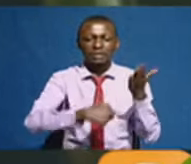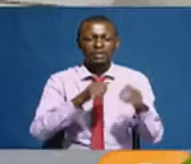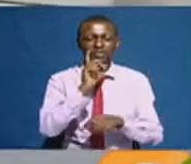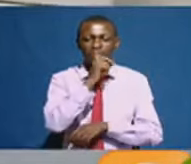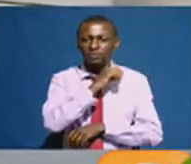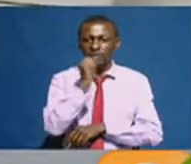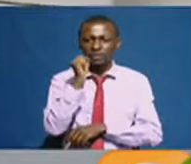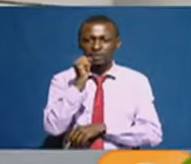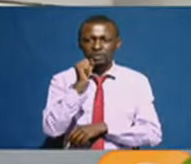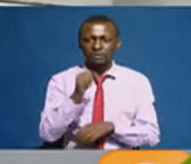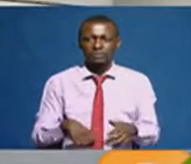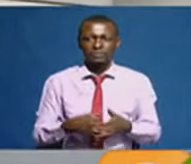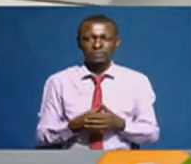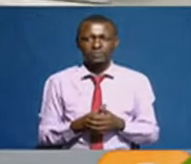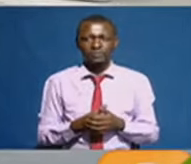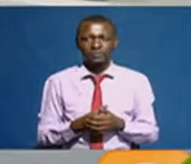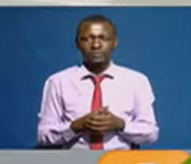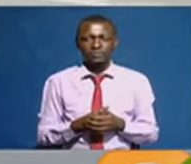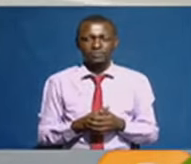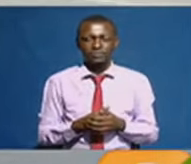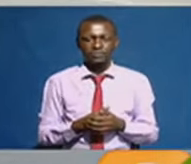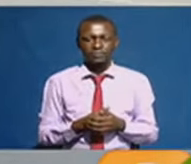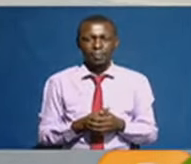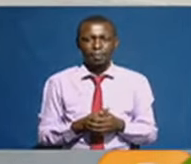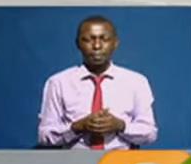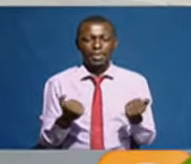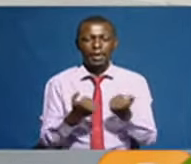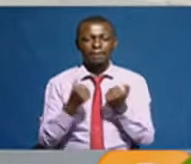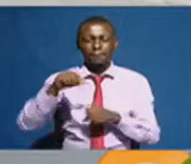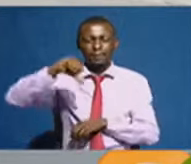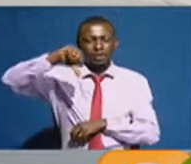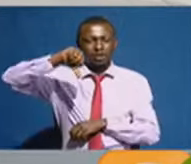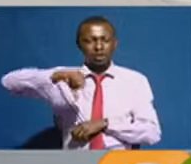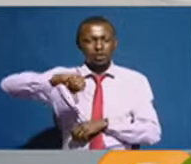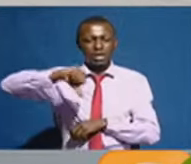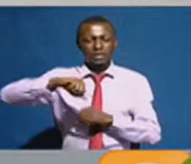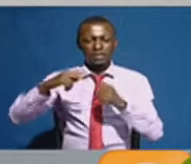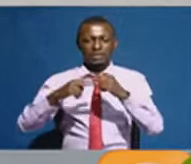And things will get worse, Yvonne, because in 7 days,